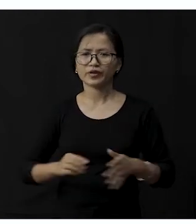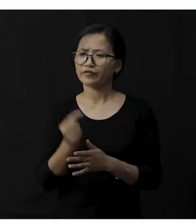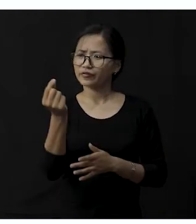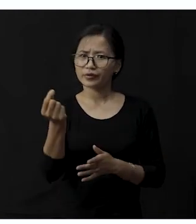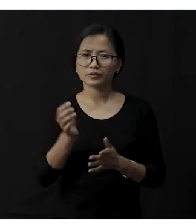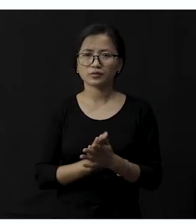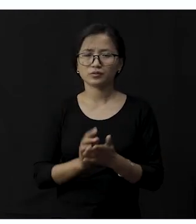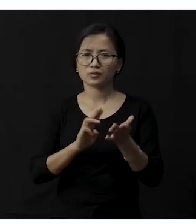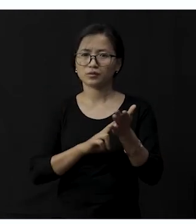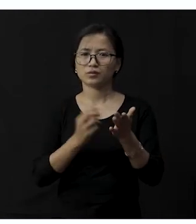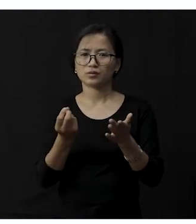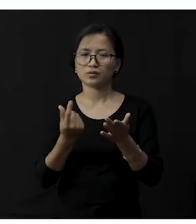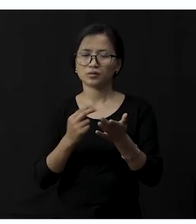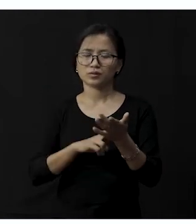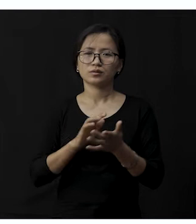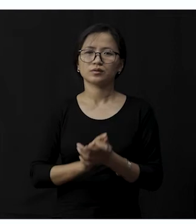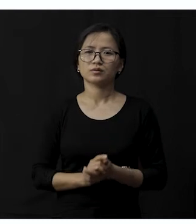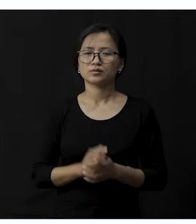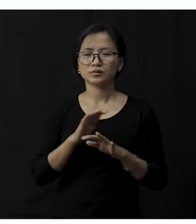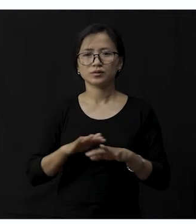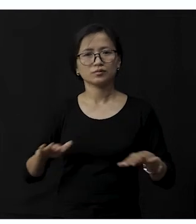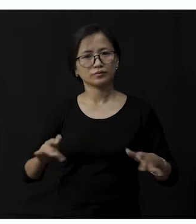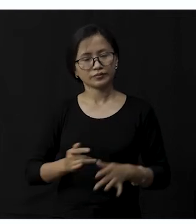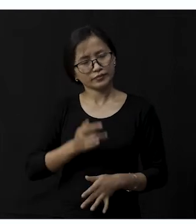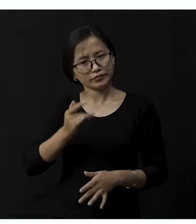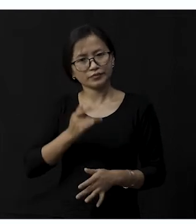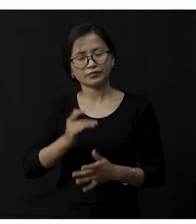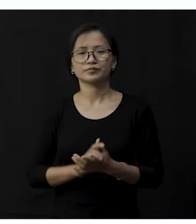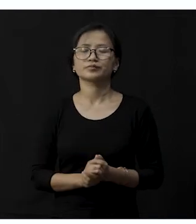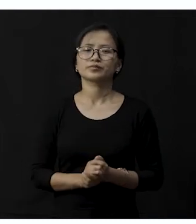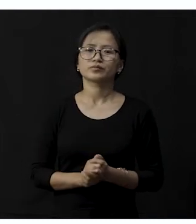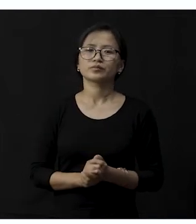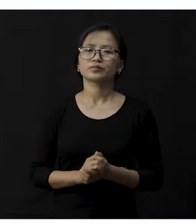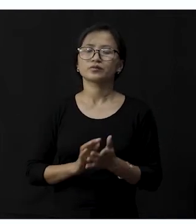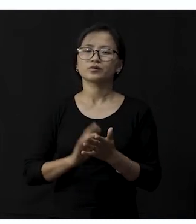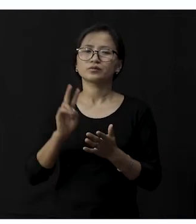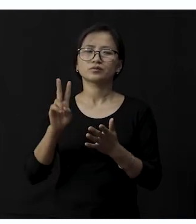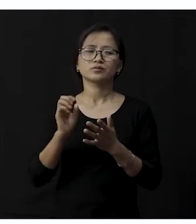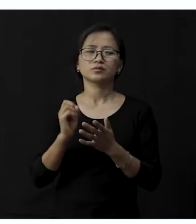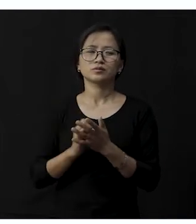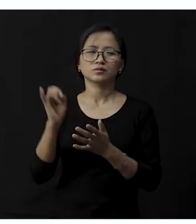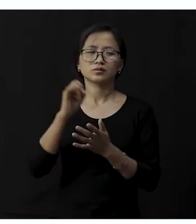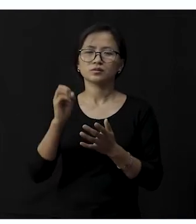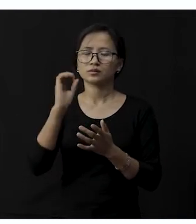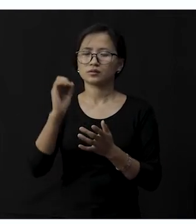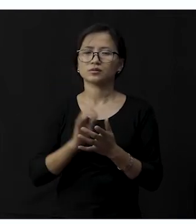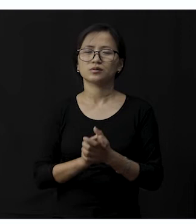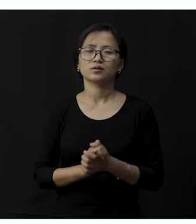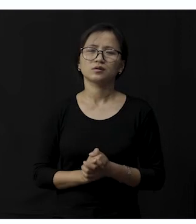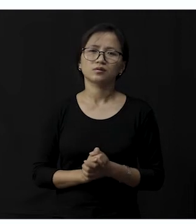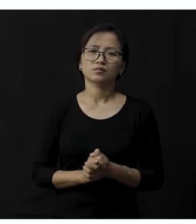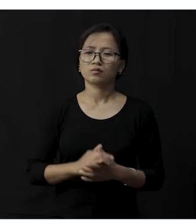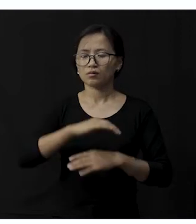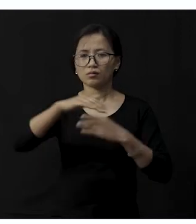children are sitting? Few. So few is your adjective. Many, 20, 160, any kind of number that you use, all of